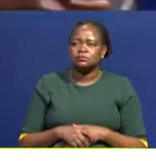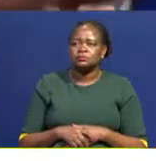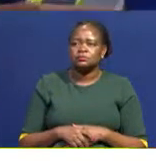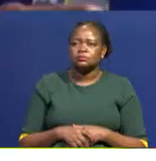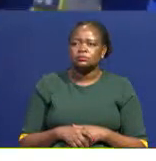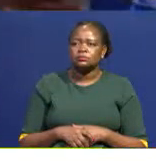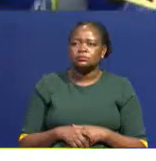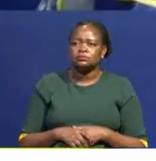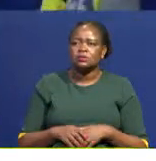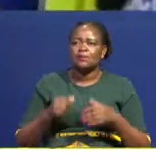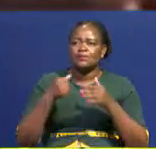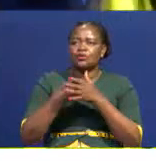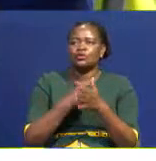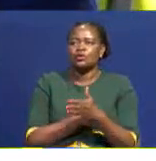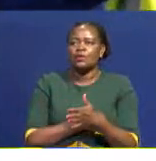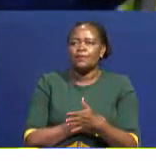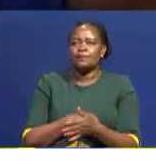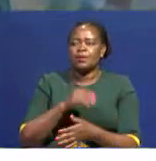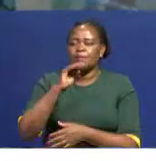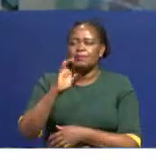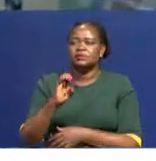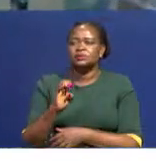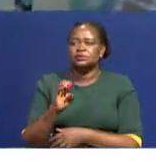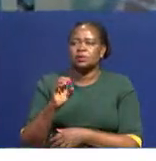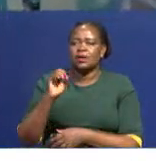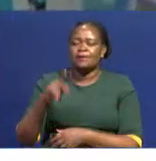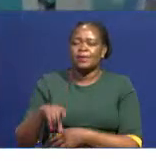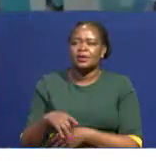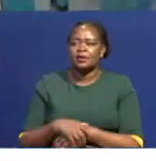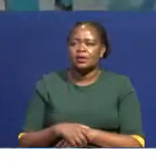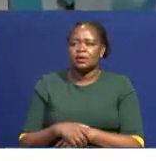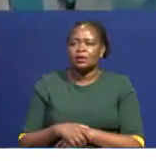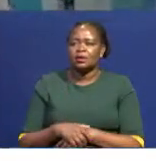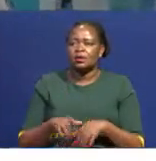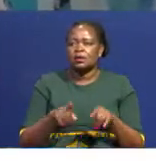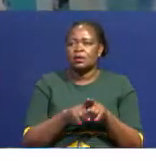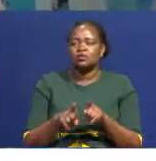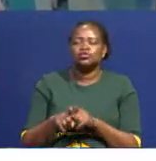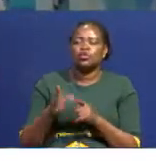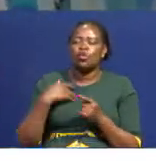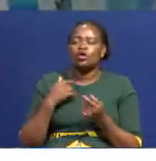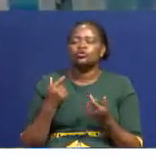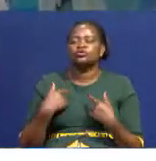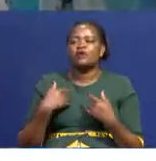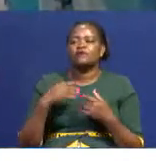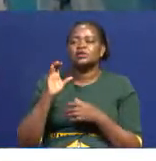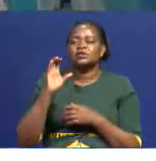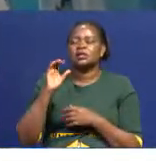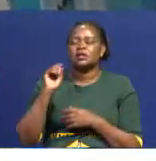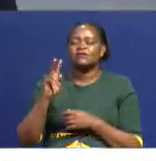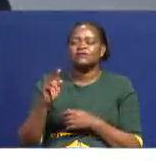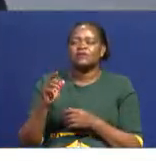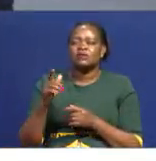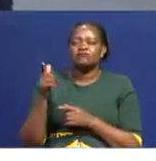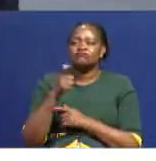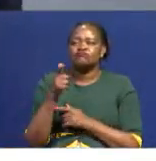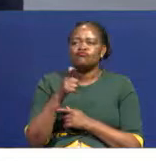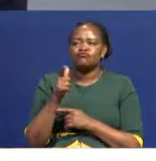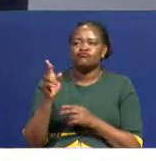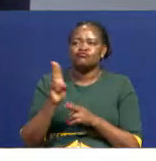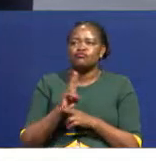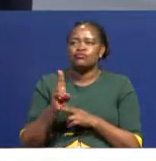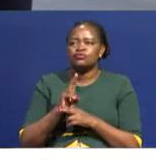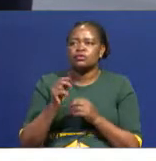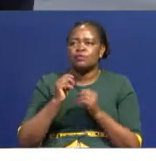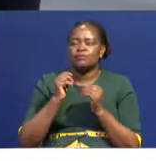bill, sponsored by Bomachoge Borabu MP Obadia Barongo, also seeks to install CCTV cameras to monitor the